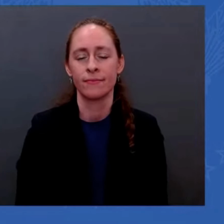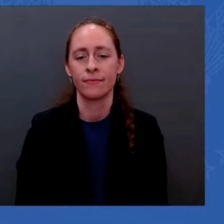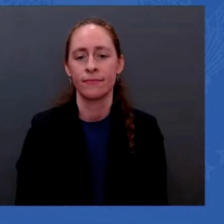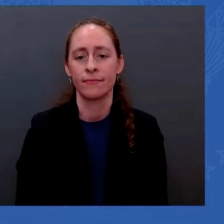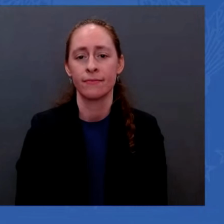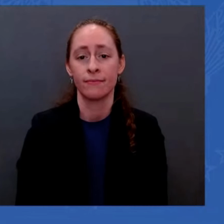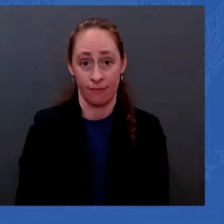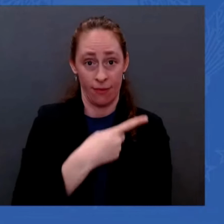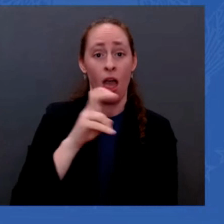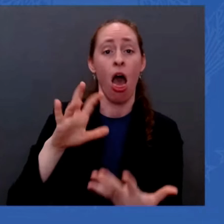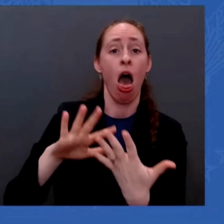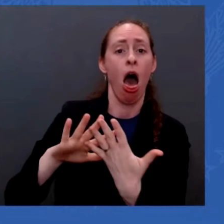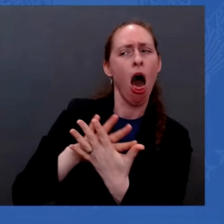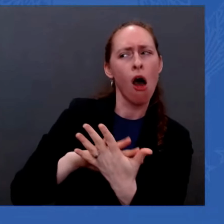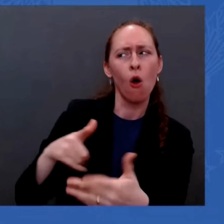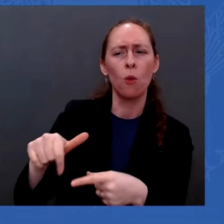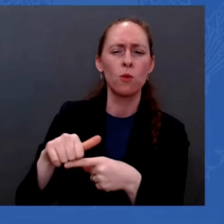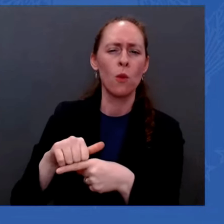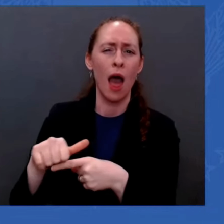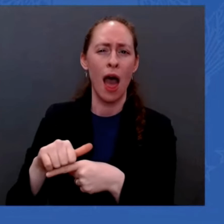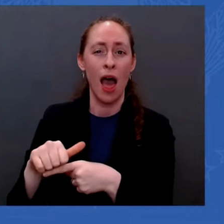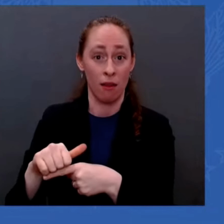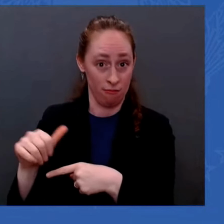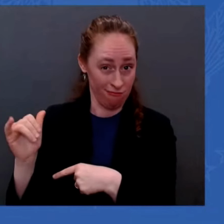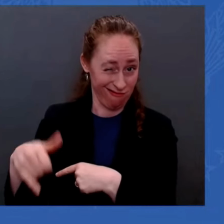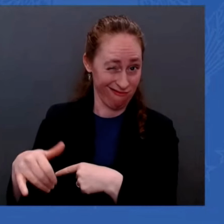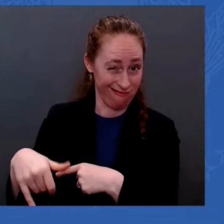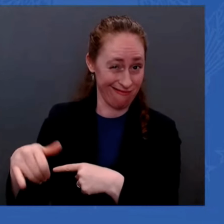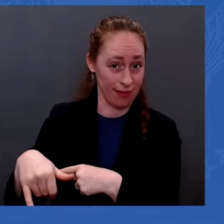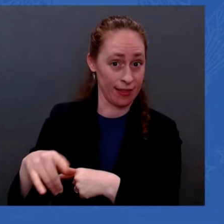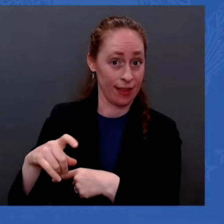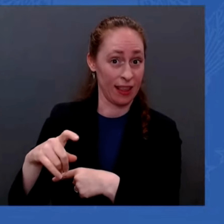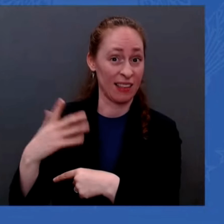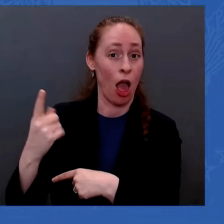that, I just can't. It's hard to read his mind.